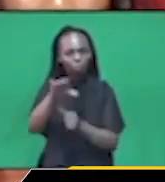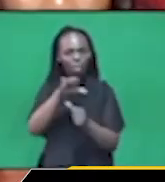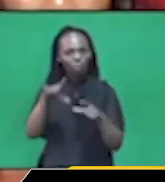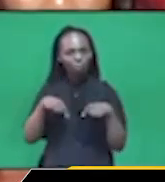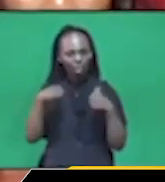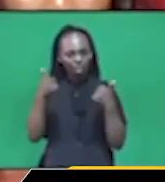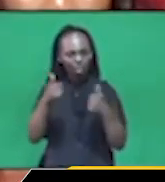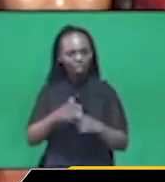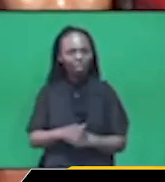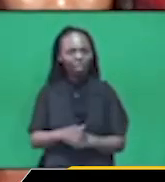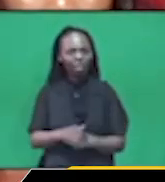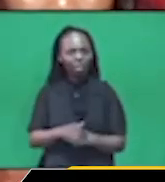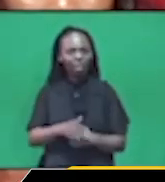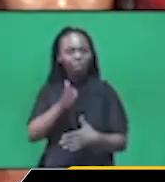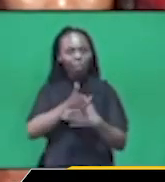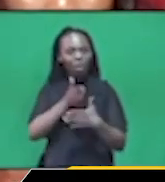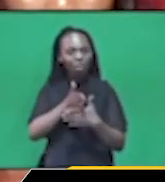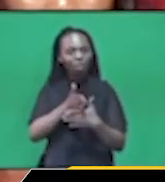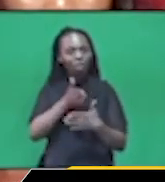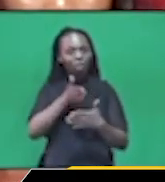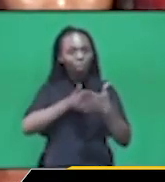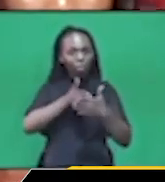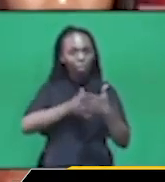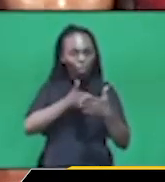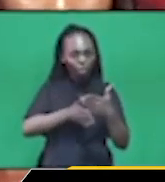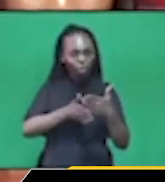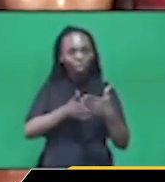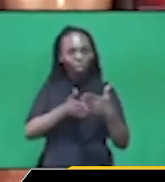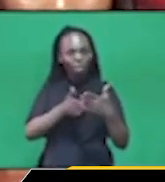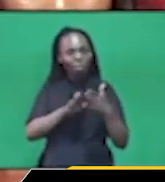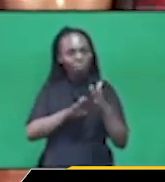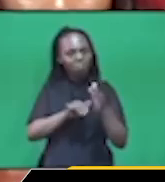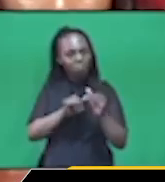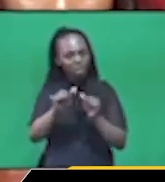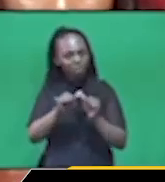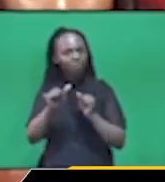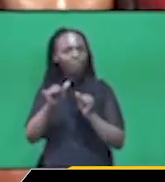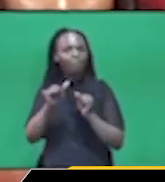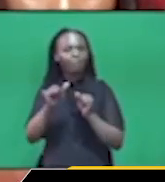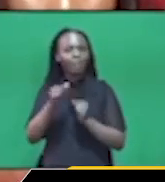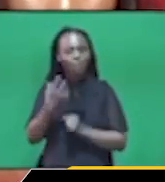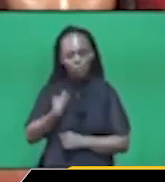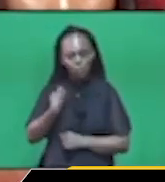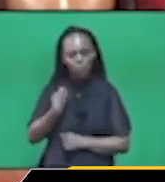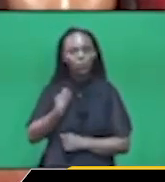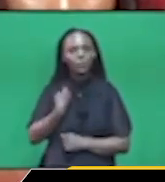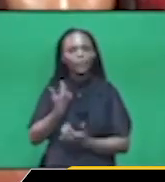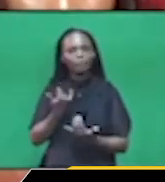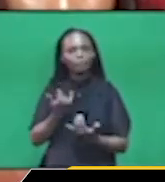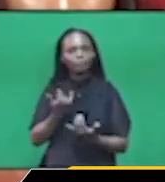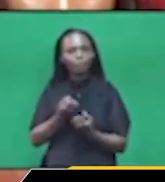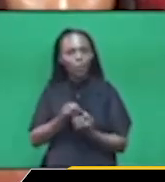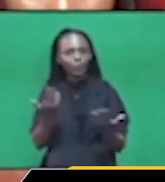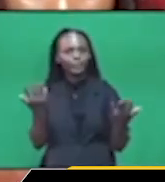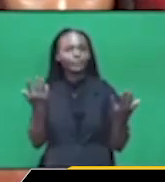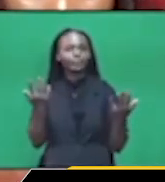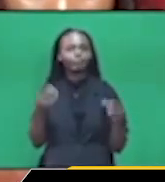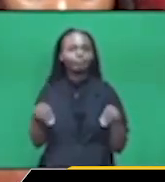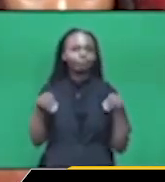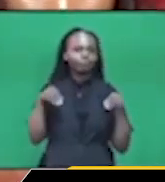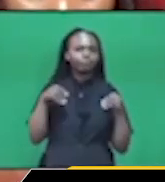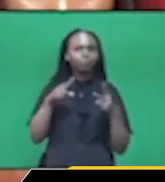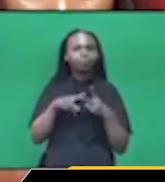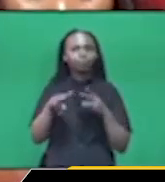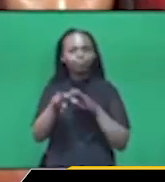catastrophic levels. The youth aimlessly walk about the street in our townships and villages.